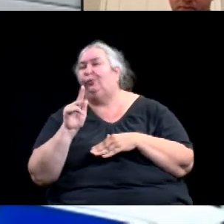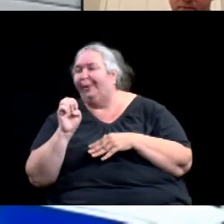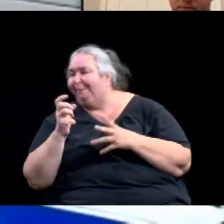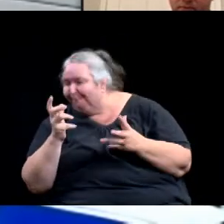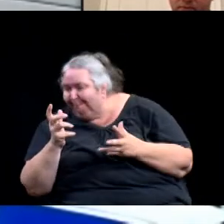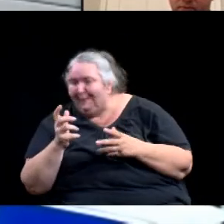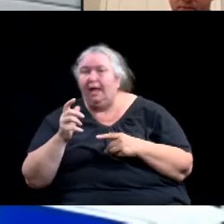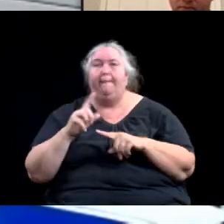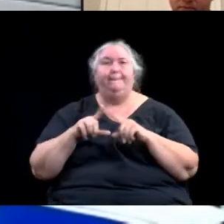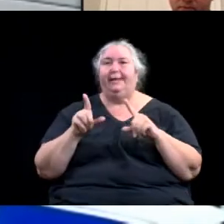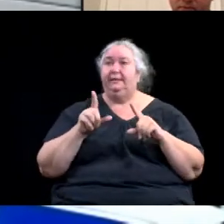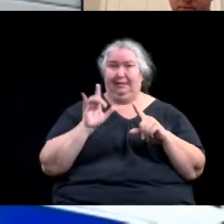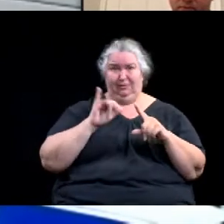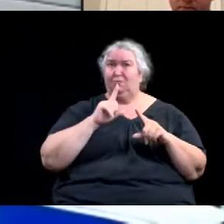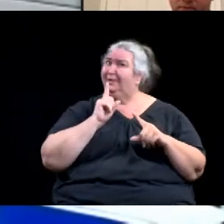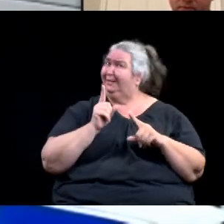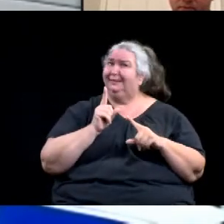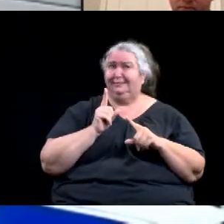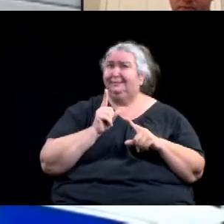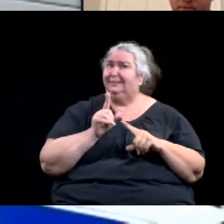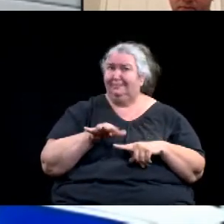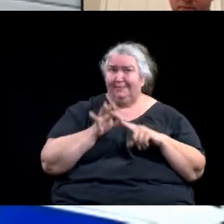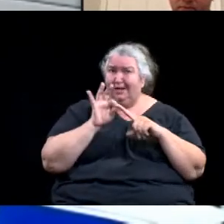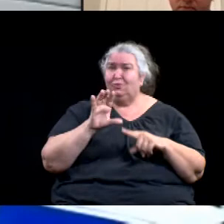every 3 years. And when the City of Waco